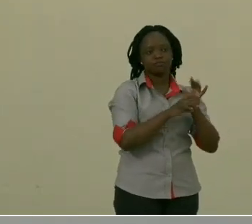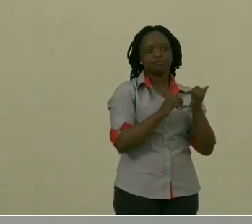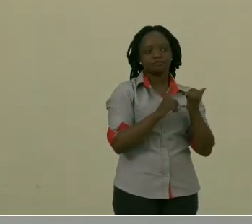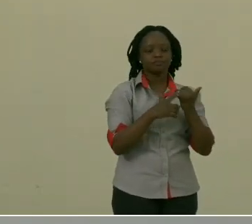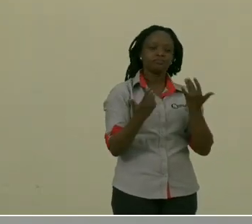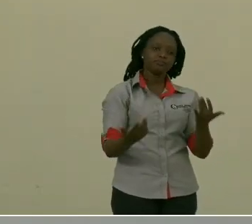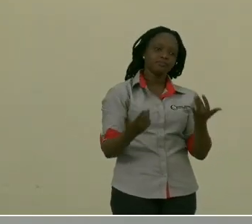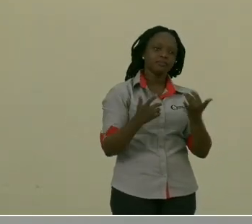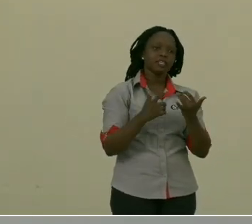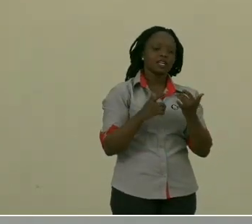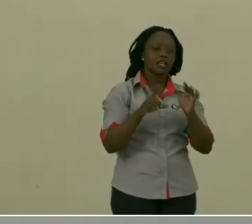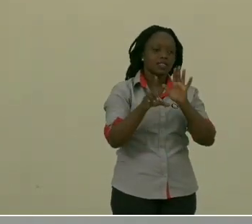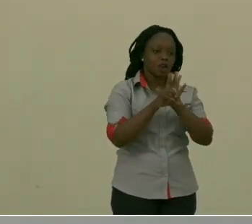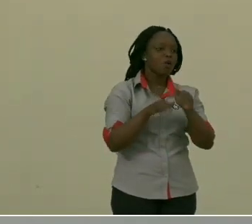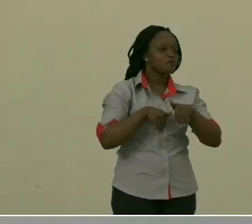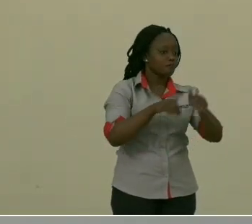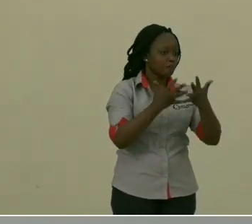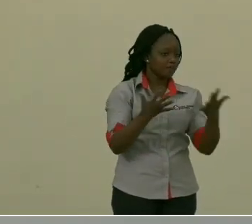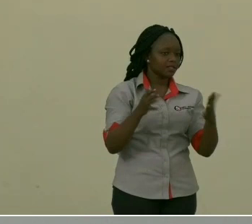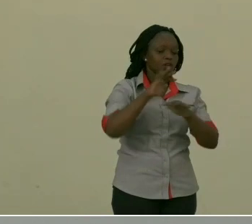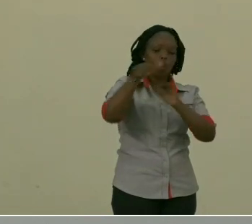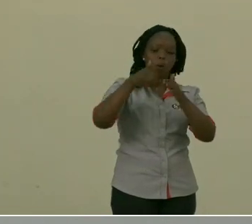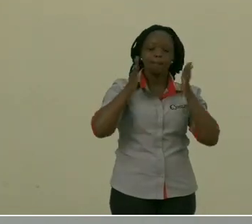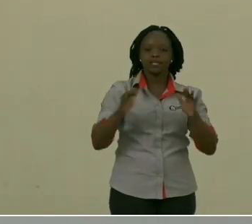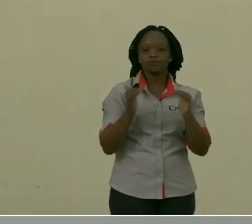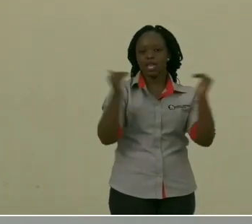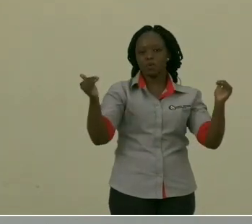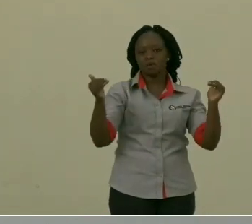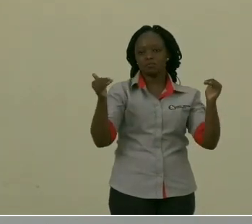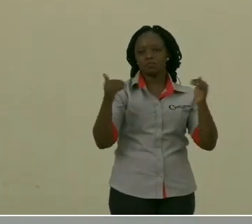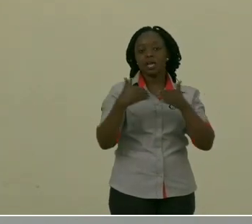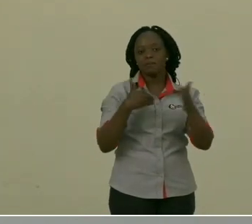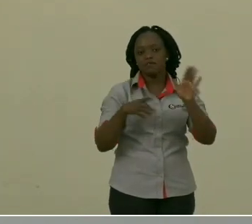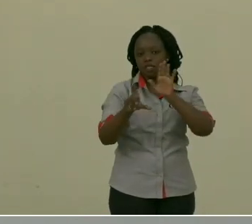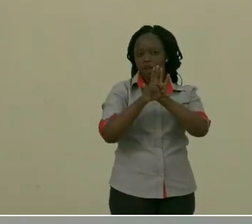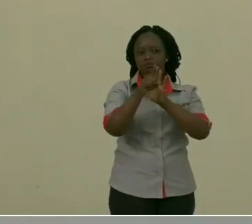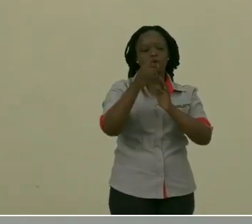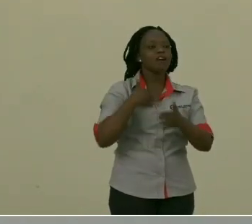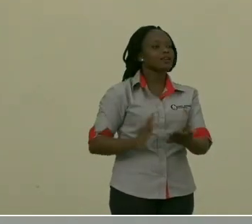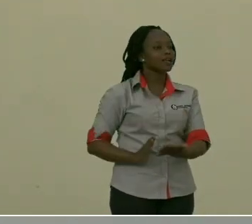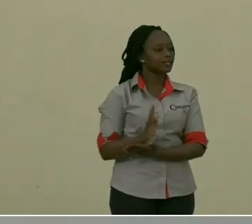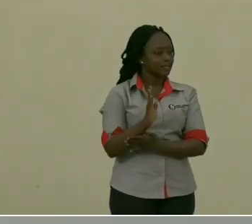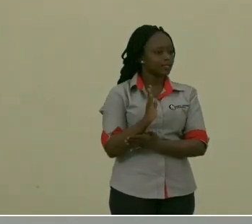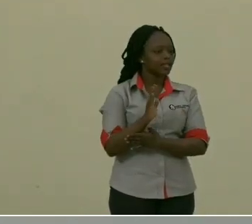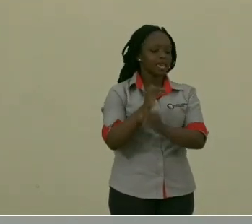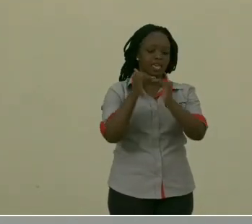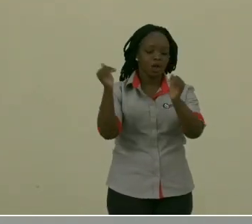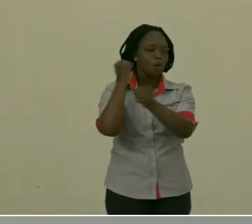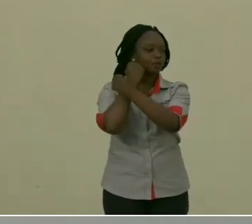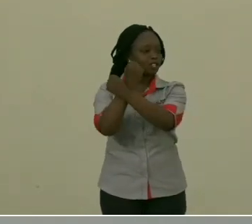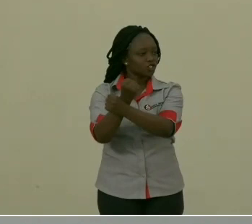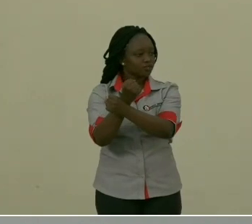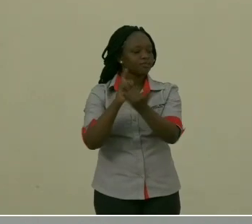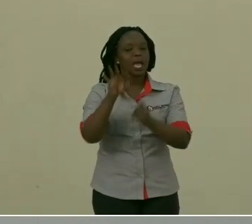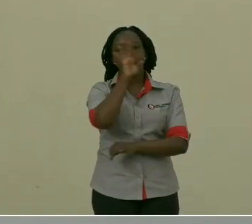lililo telekezwa. So all persons are equal before the law and have a right to equal protection